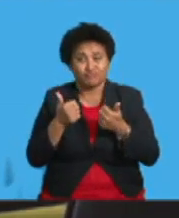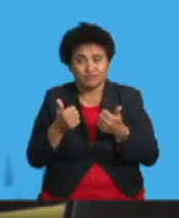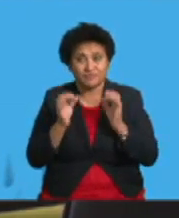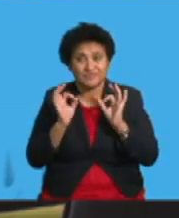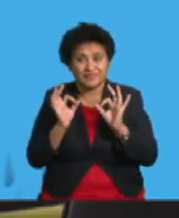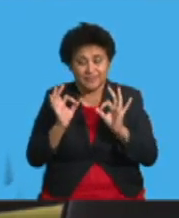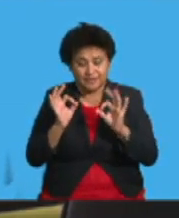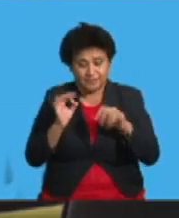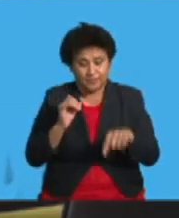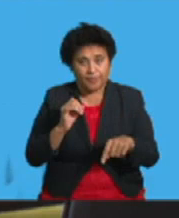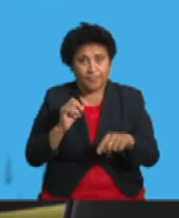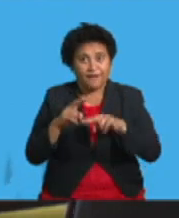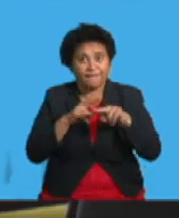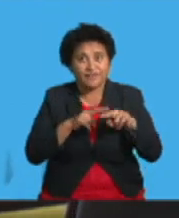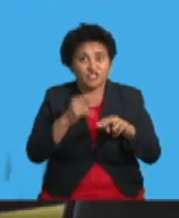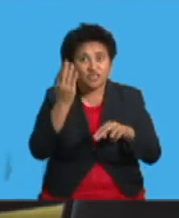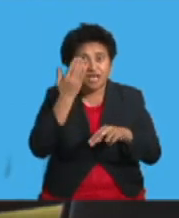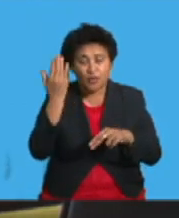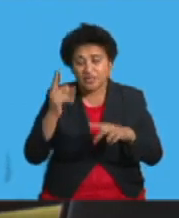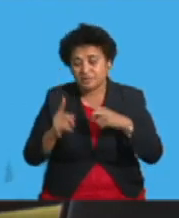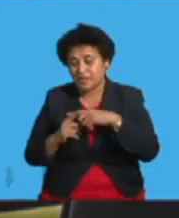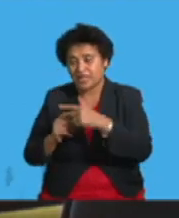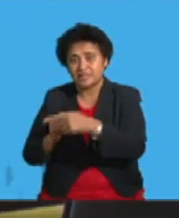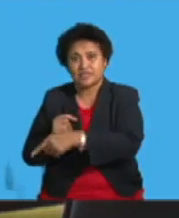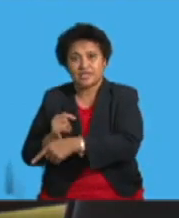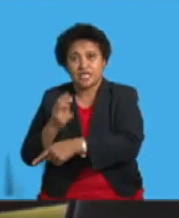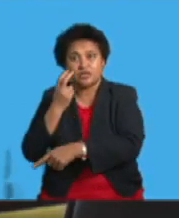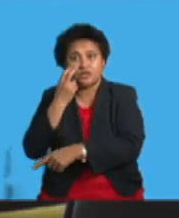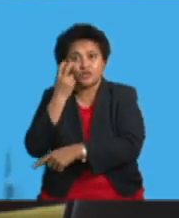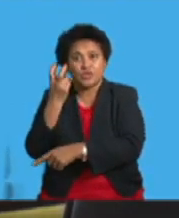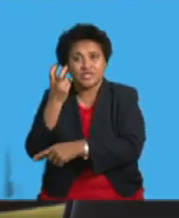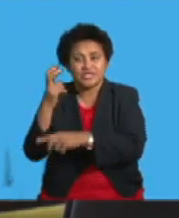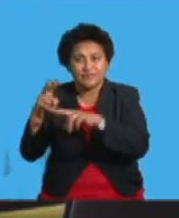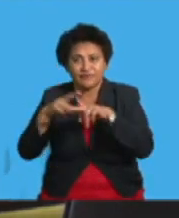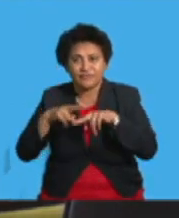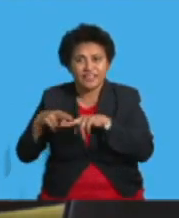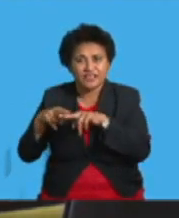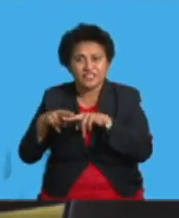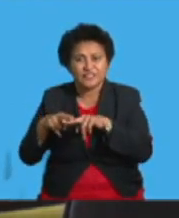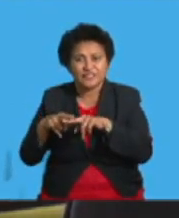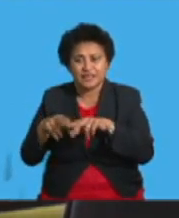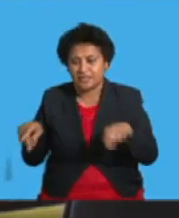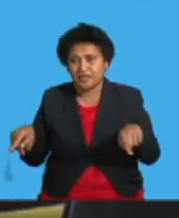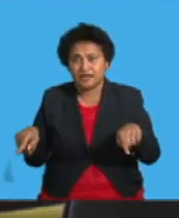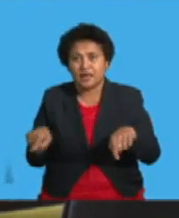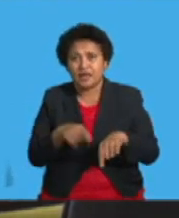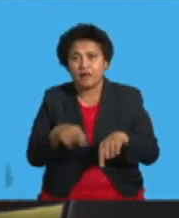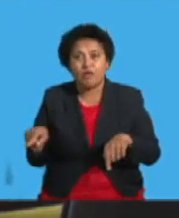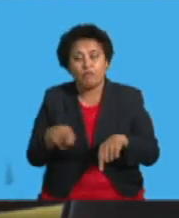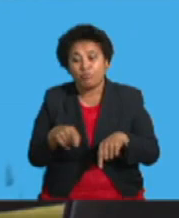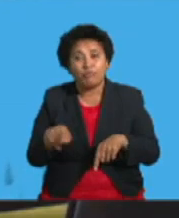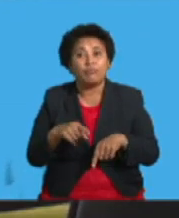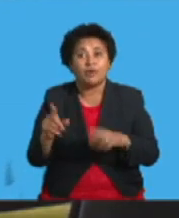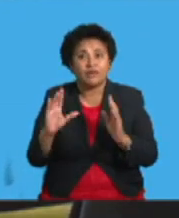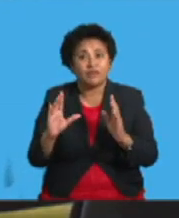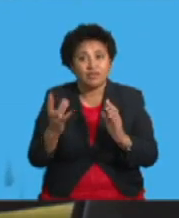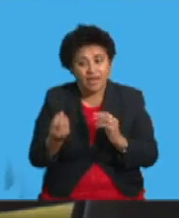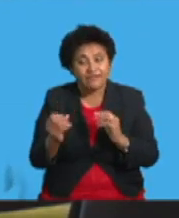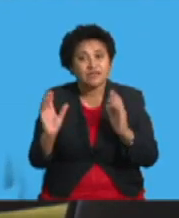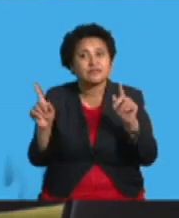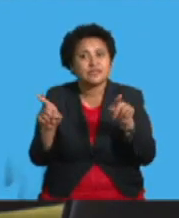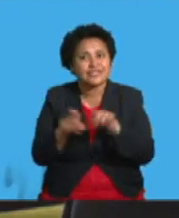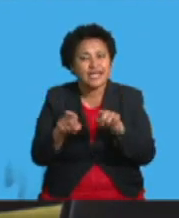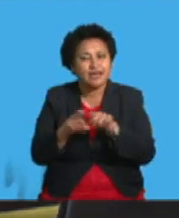Fiji Airways and Tourism Fiji, in that both of them have the same objective of